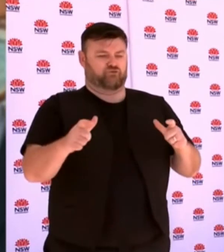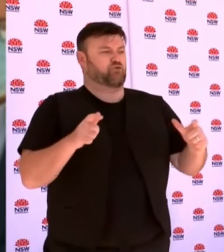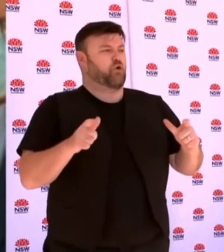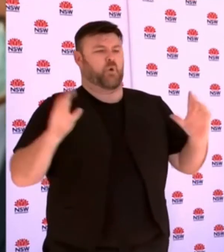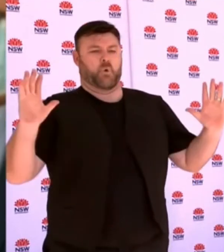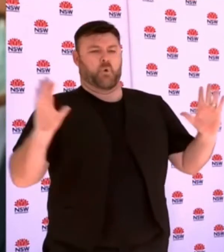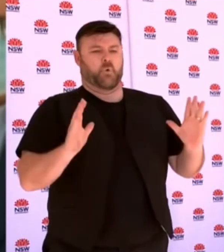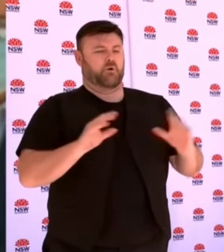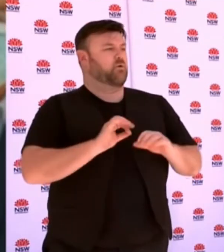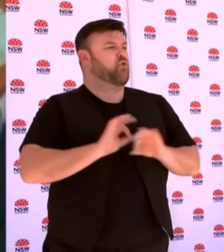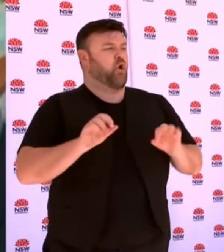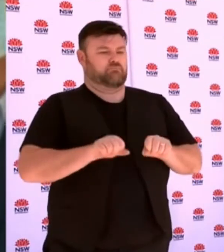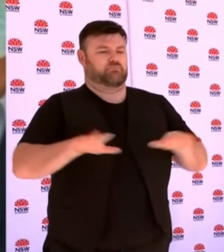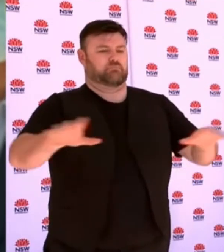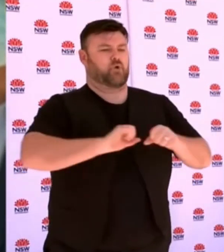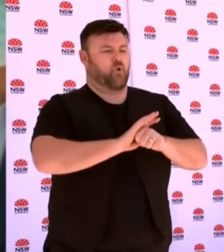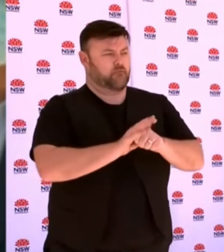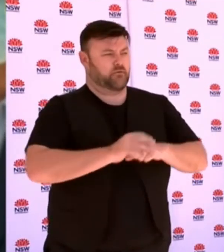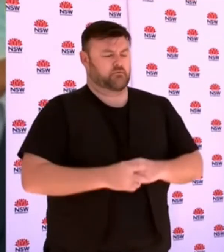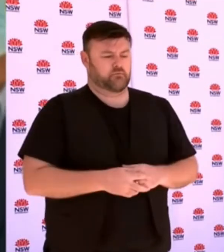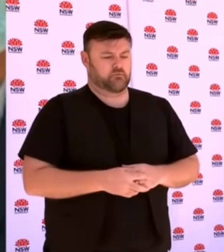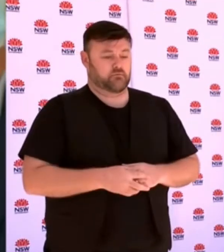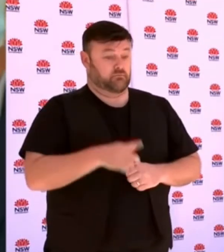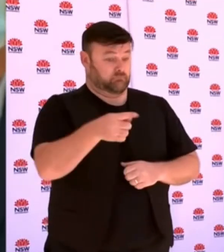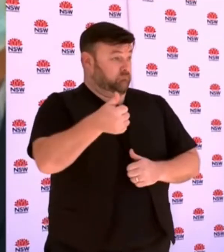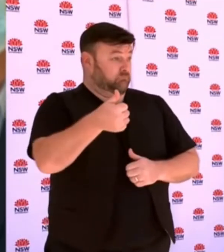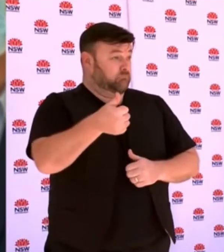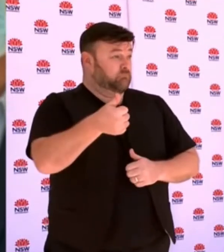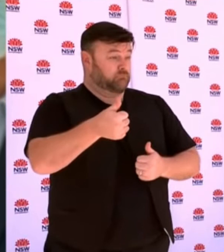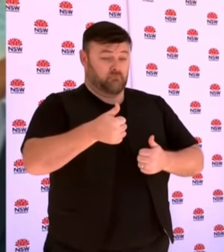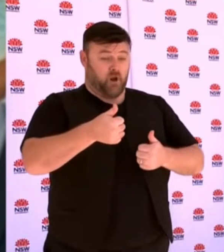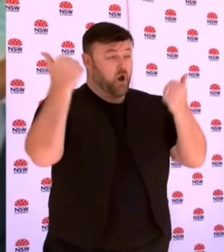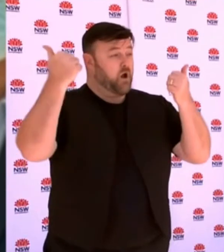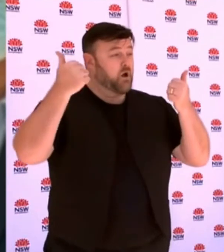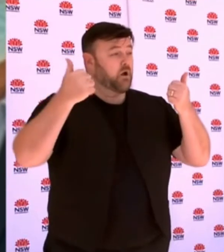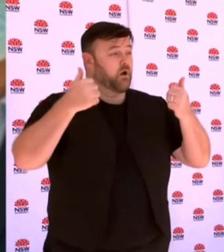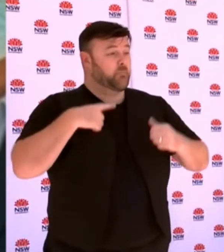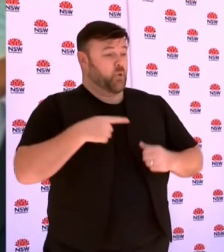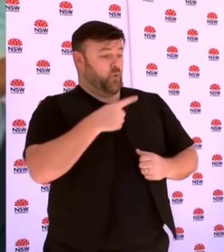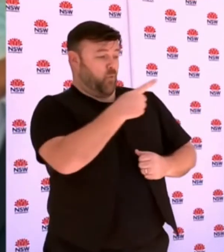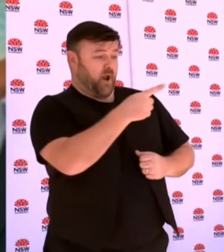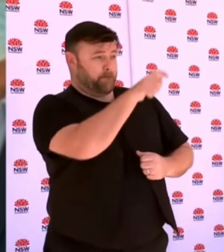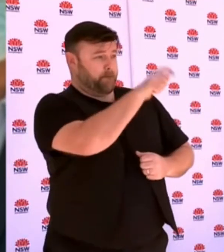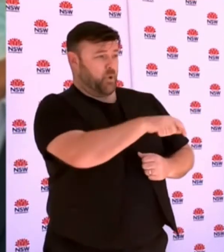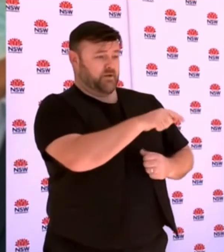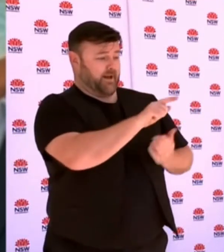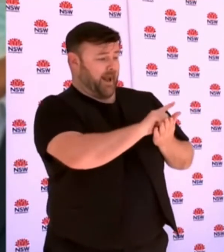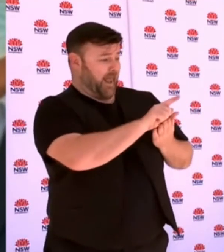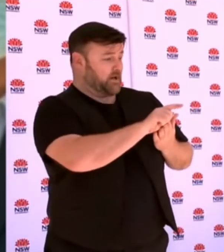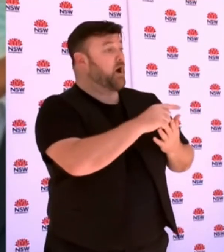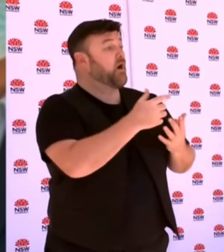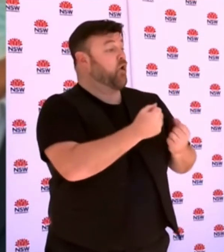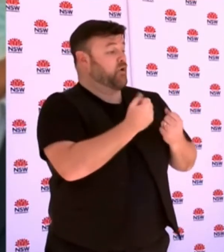place. That was effective in the sense that one of the staff members who subsequently tested positive wasn't working whilst infectious because they'd